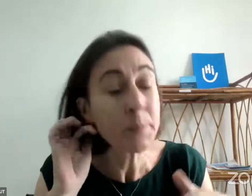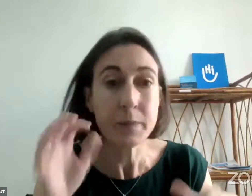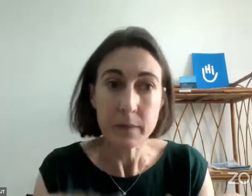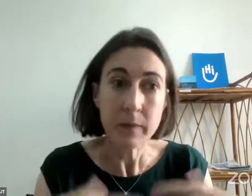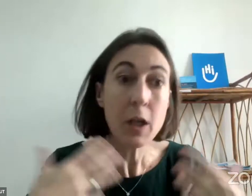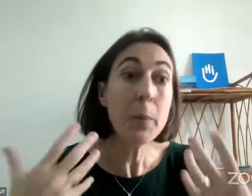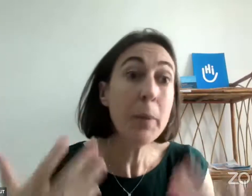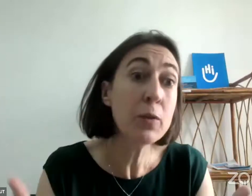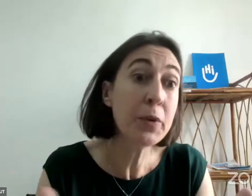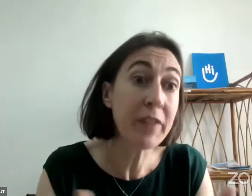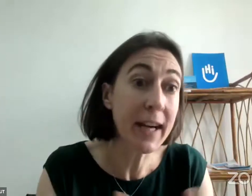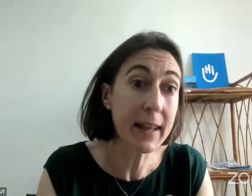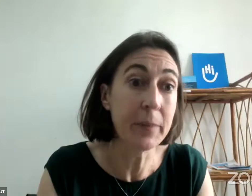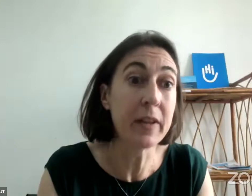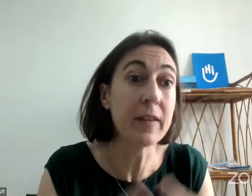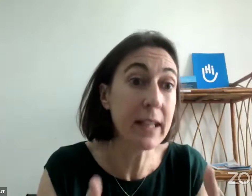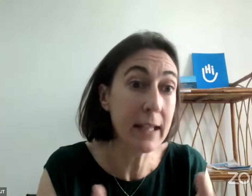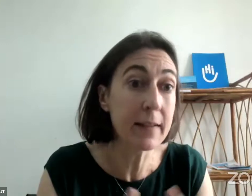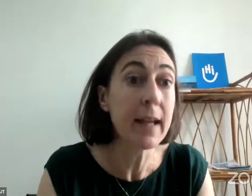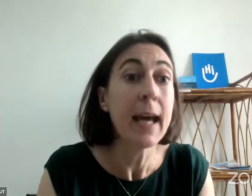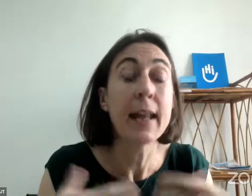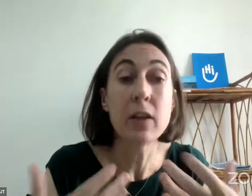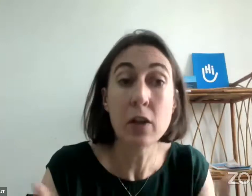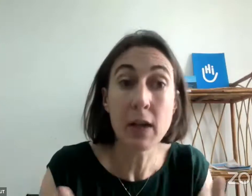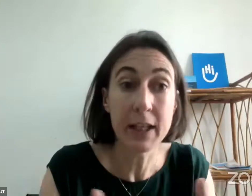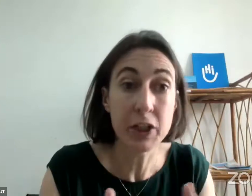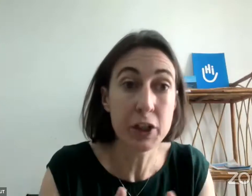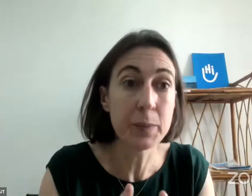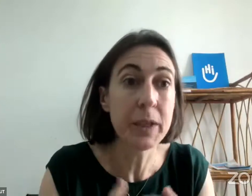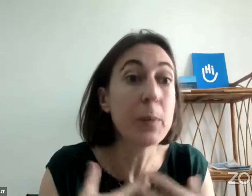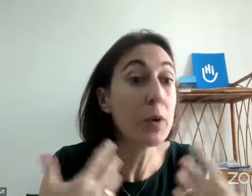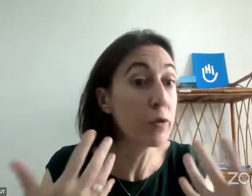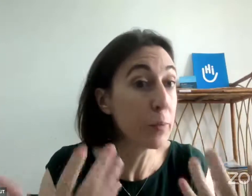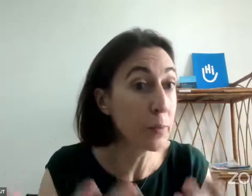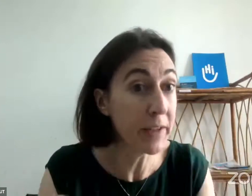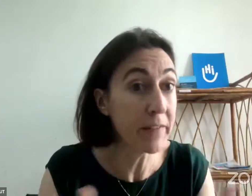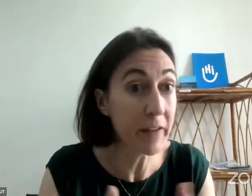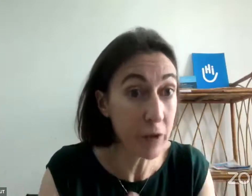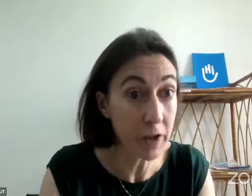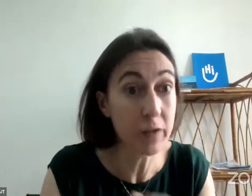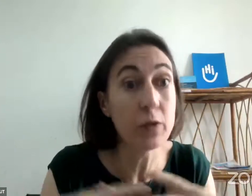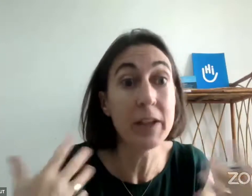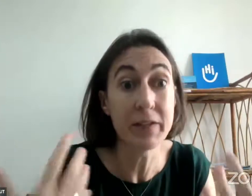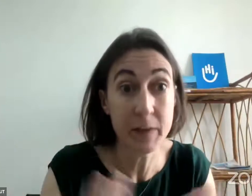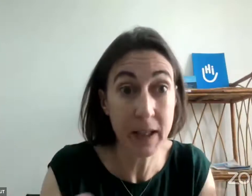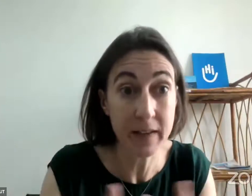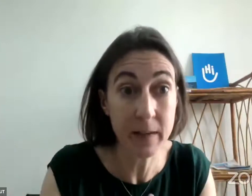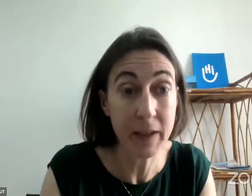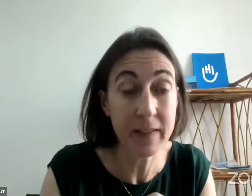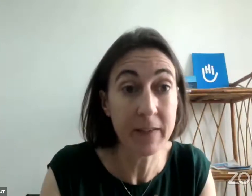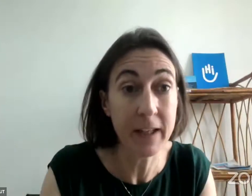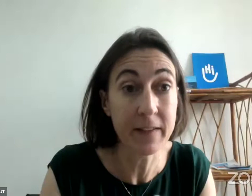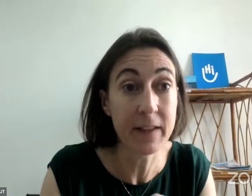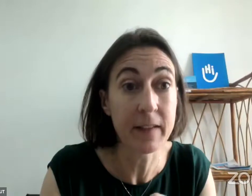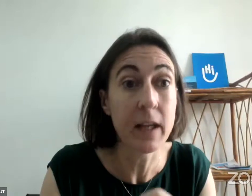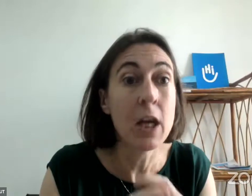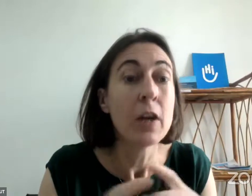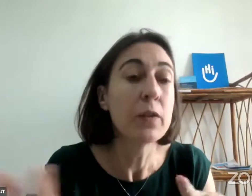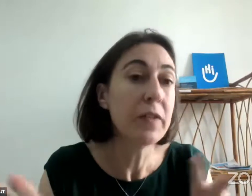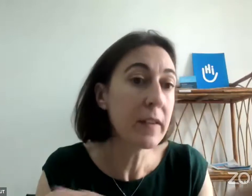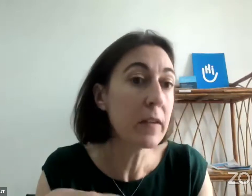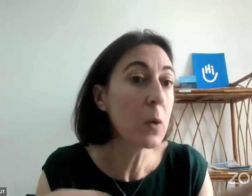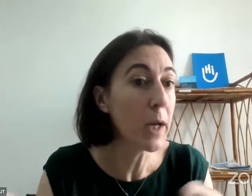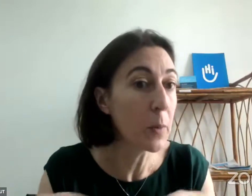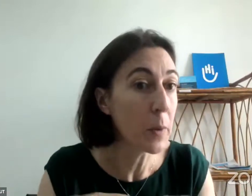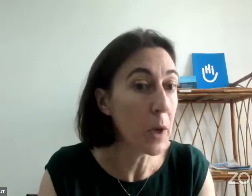activities, but to provide them the skills and the knowledge to be able to bring their voice during these participative activities.